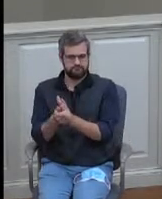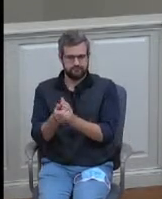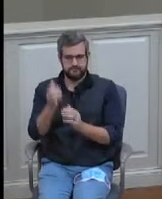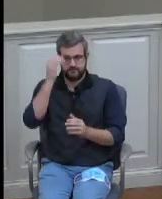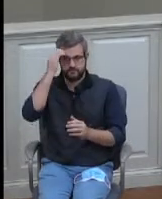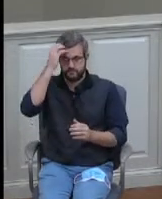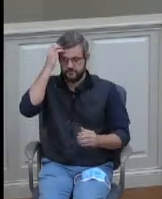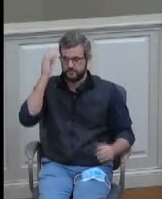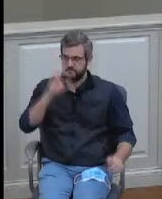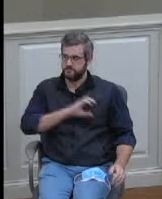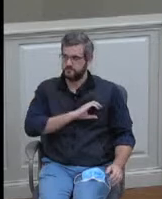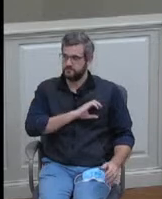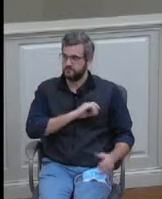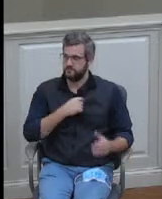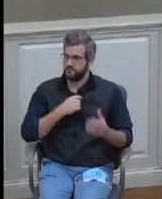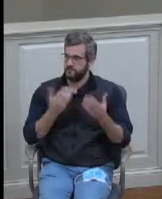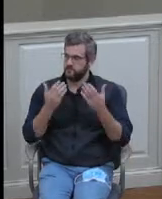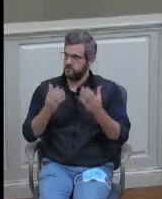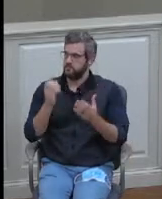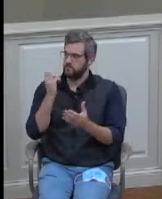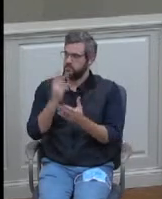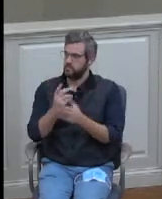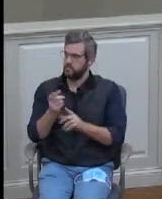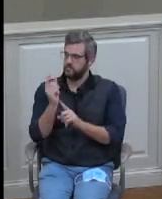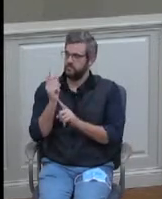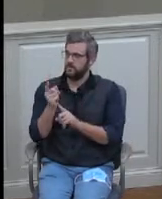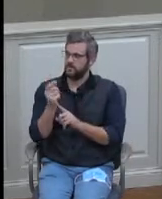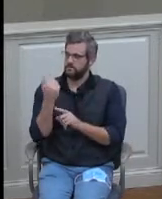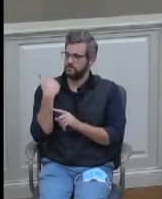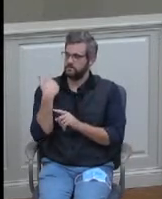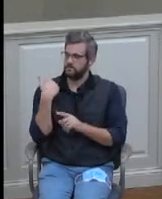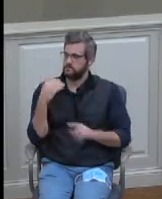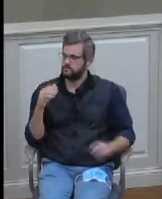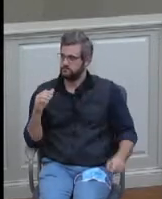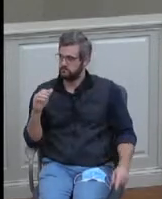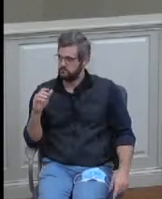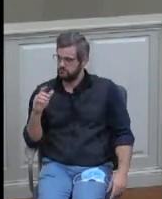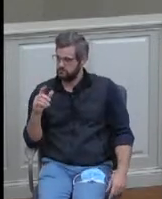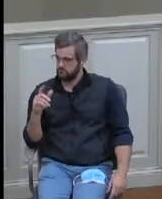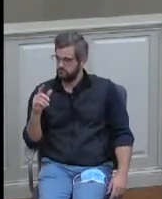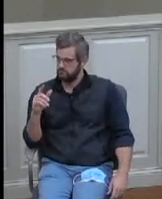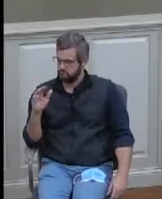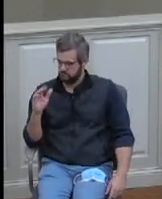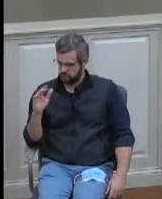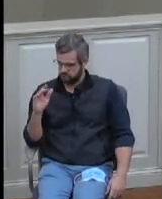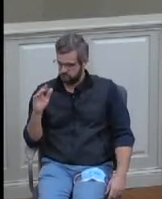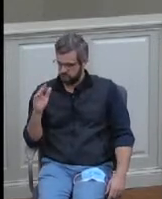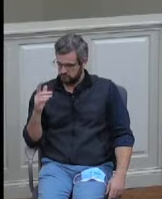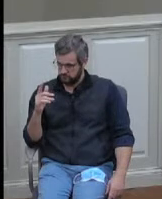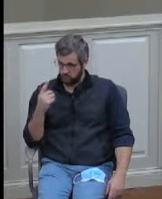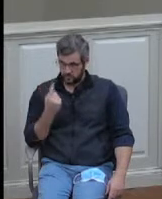I move for approval of the minutes of the, how many, just one? The meeting of